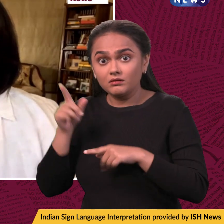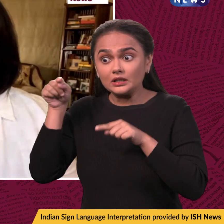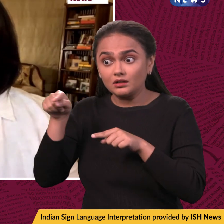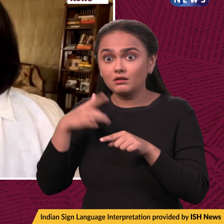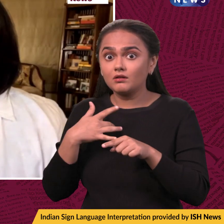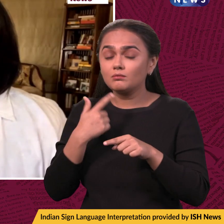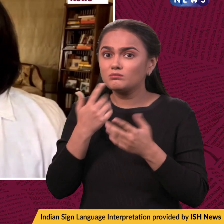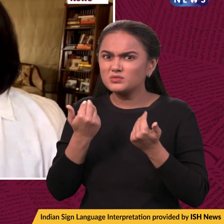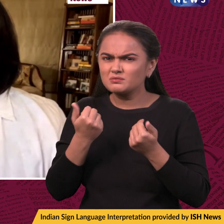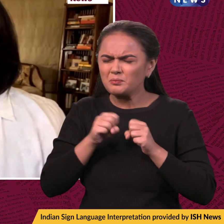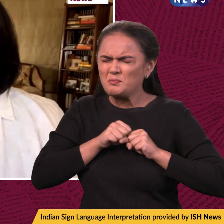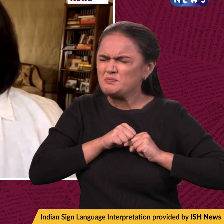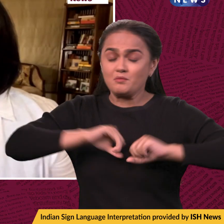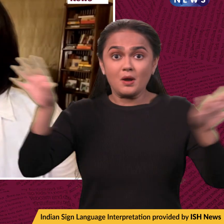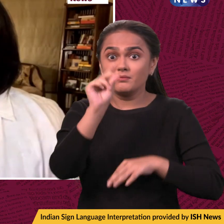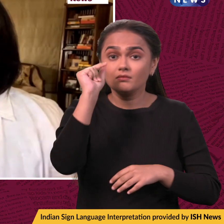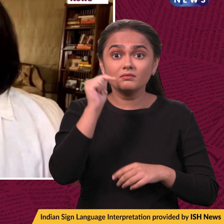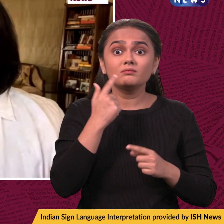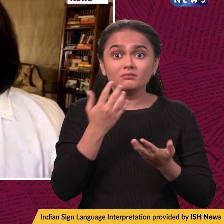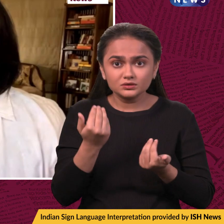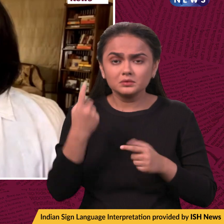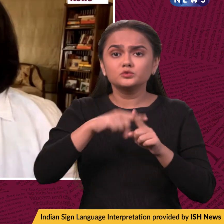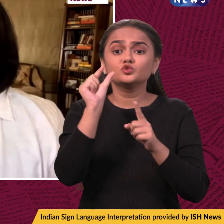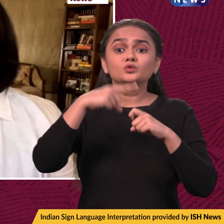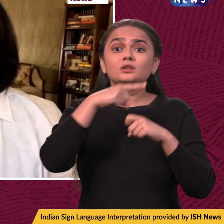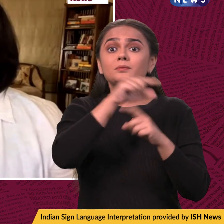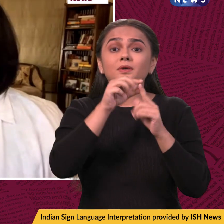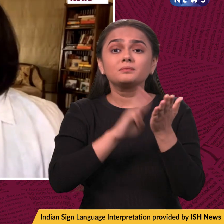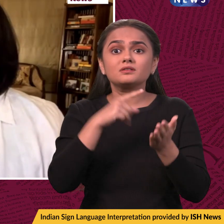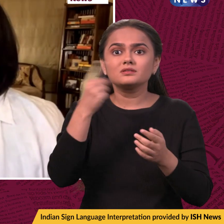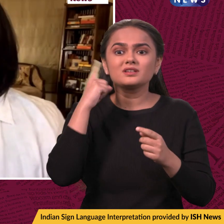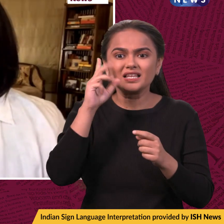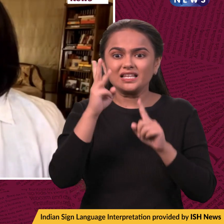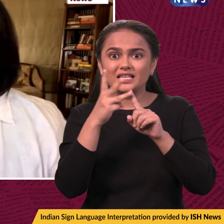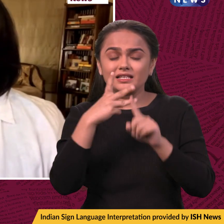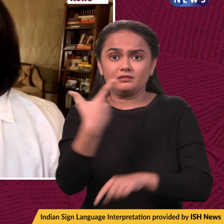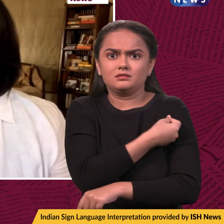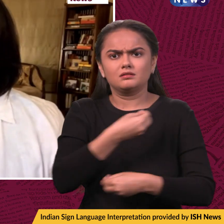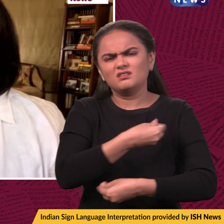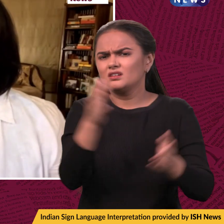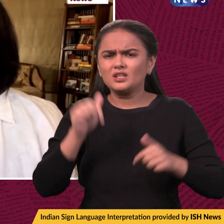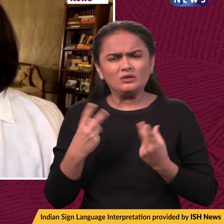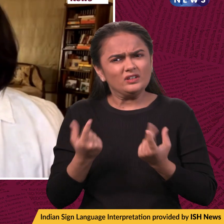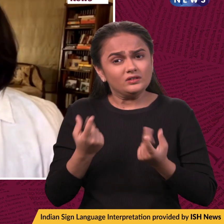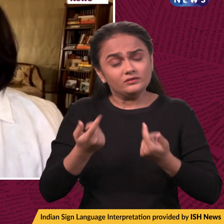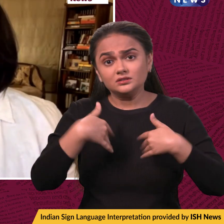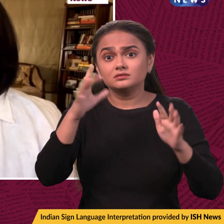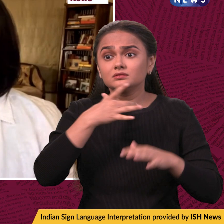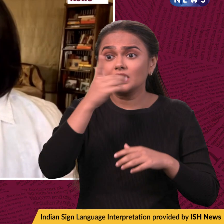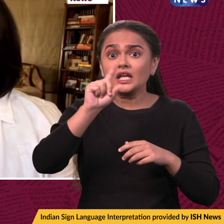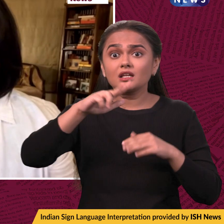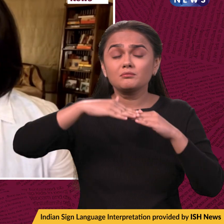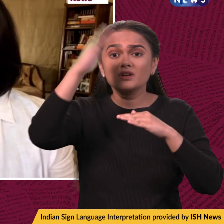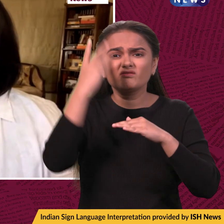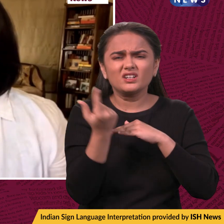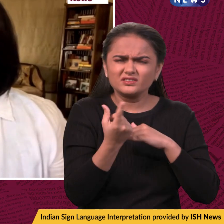and these are likely to increase rapidly. The UK Prime Minister also announced that booster shots will be offered to everyone above the age of